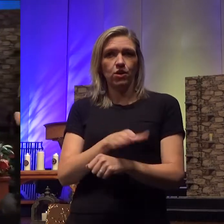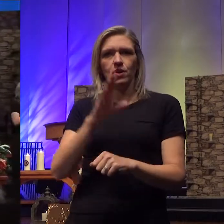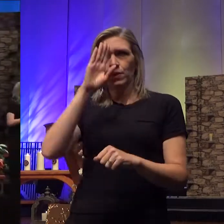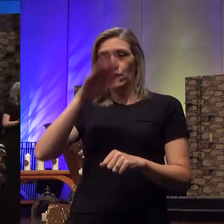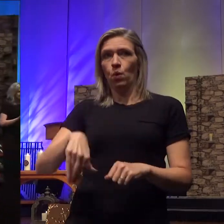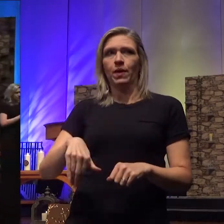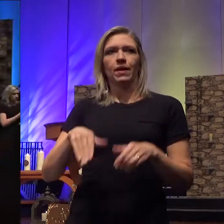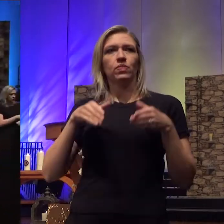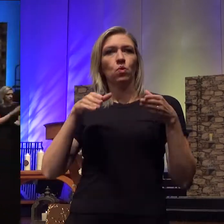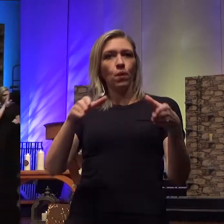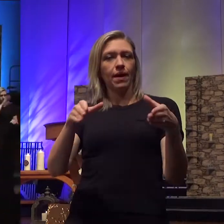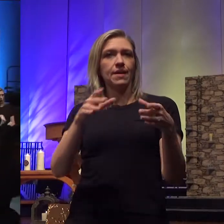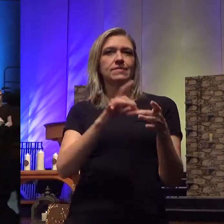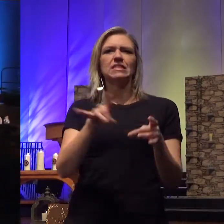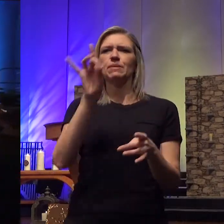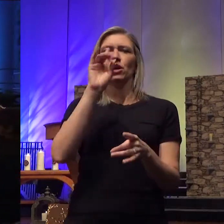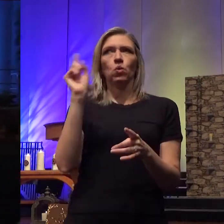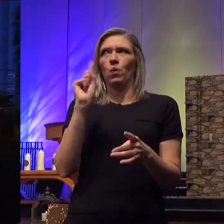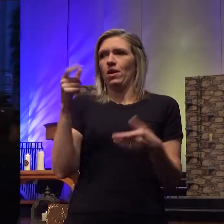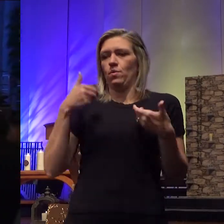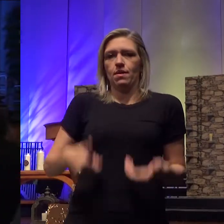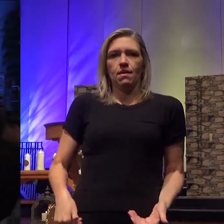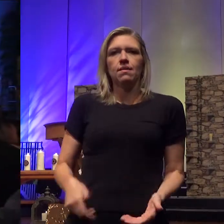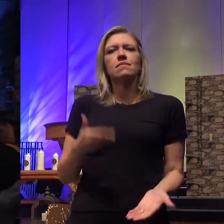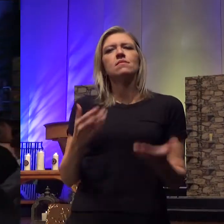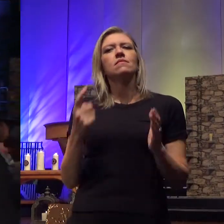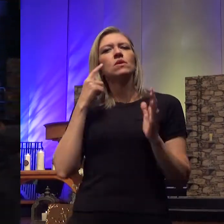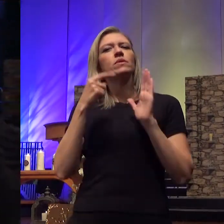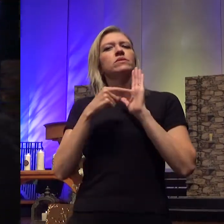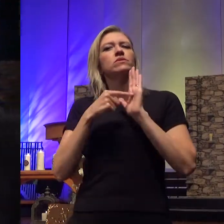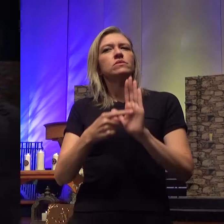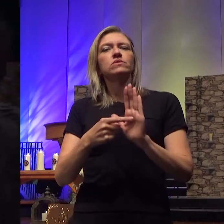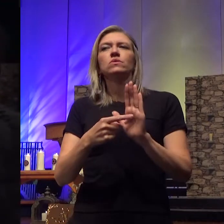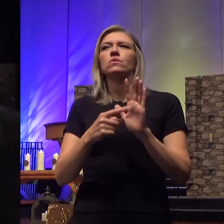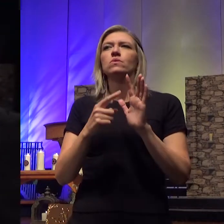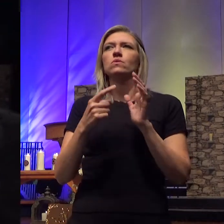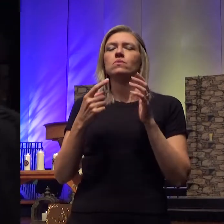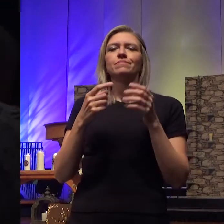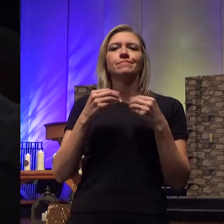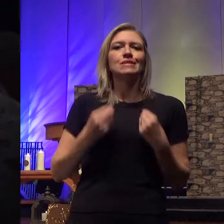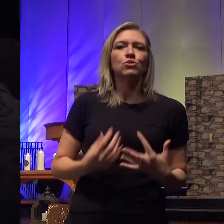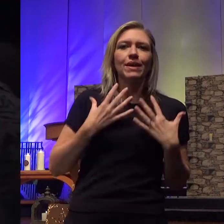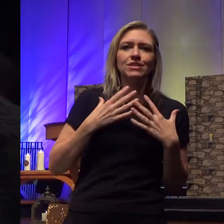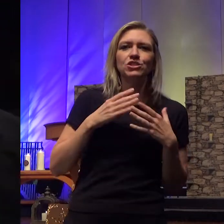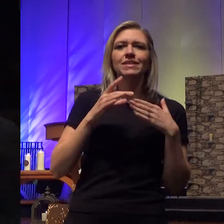knowing that the way of the Spirit is wherever we are. May it show us with inspiration, with